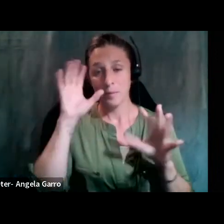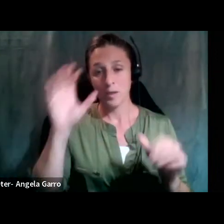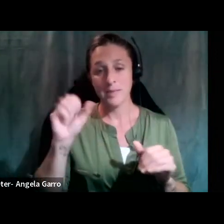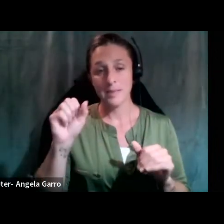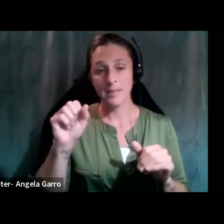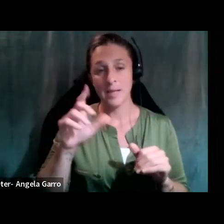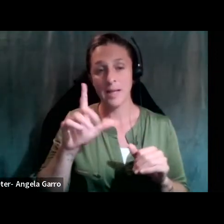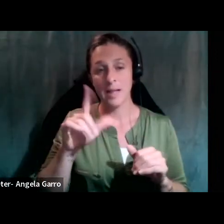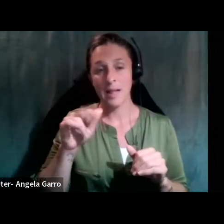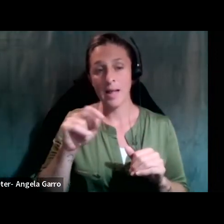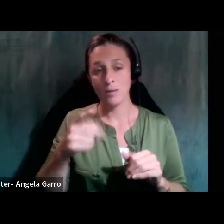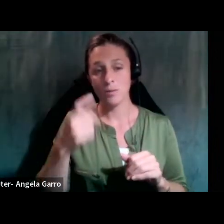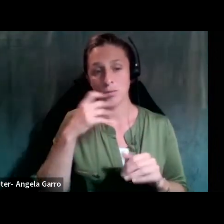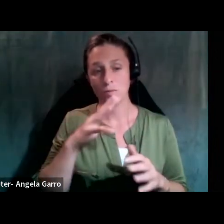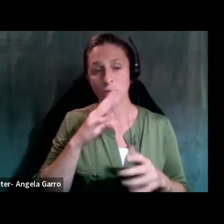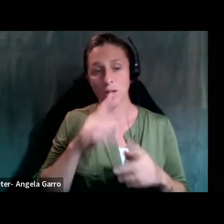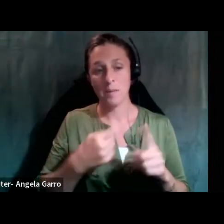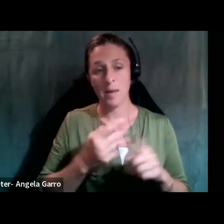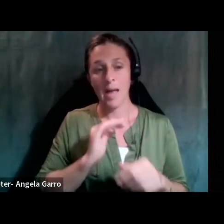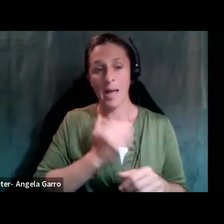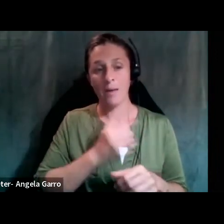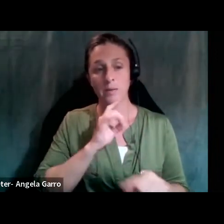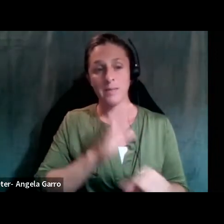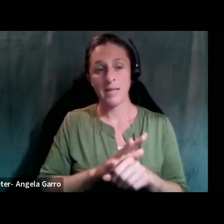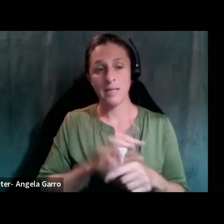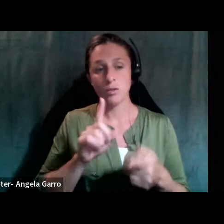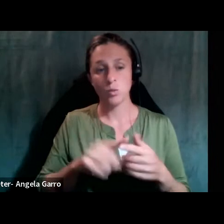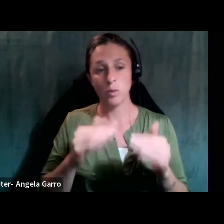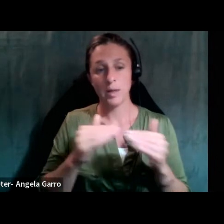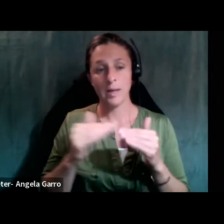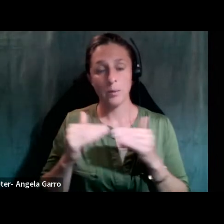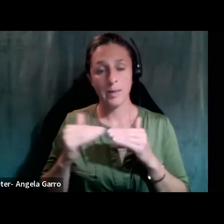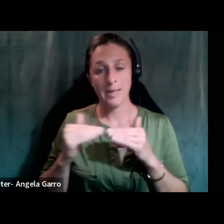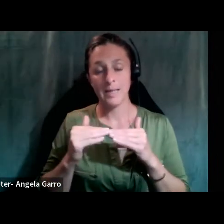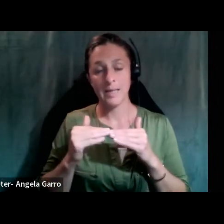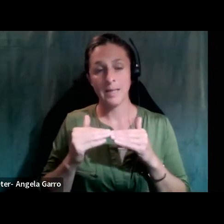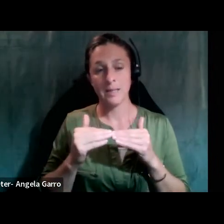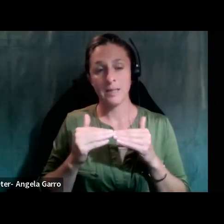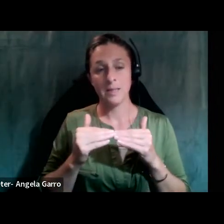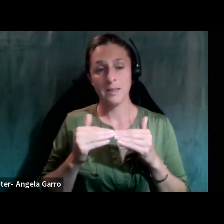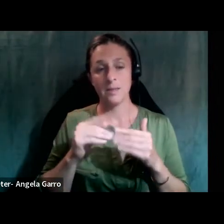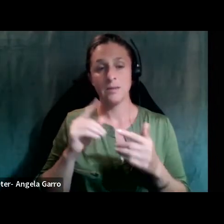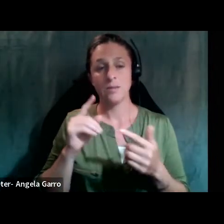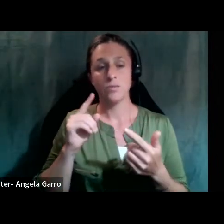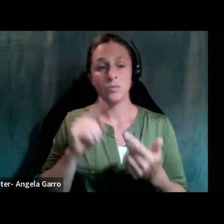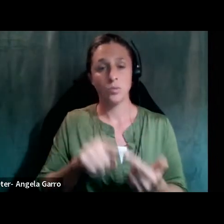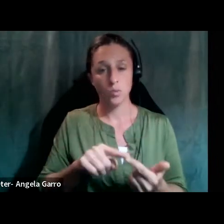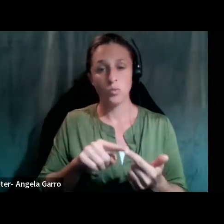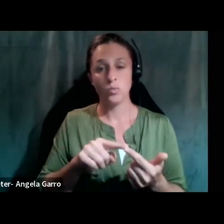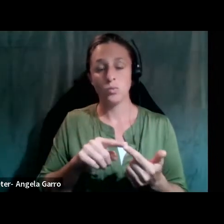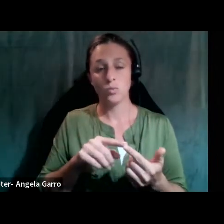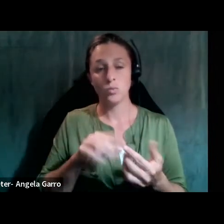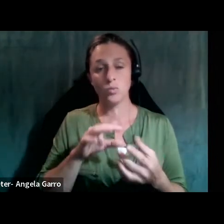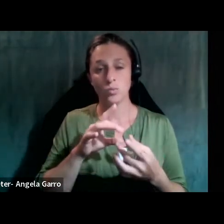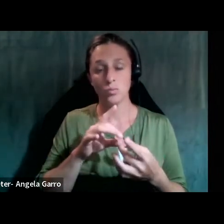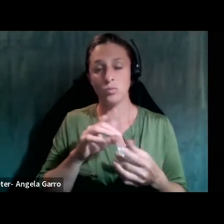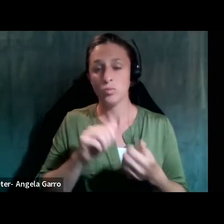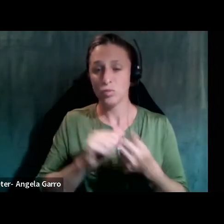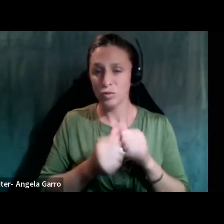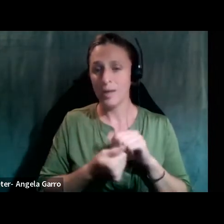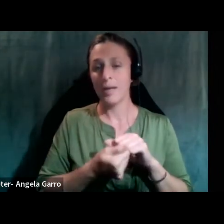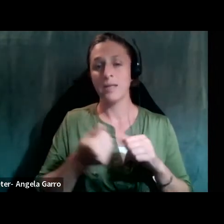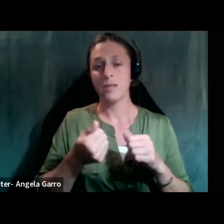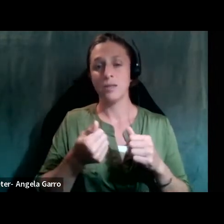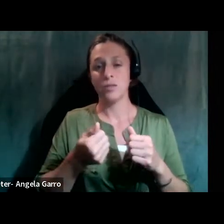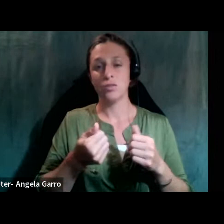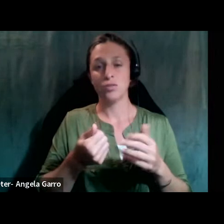about our dedication to equity and to change in that sense. And